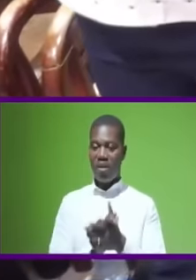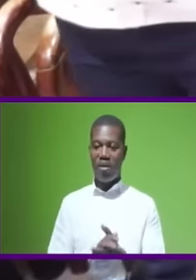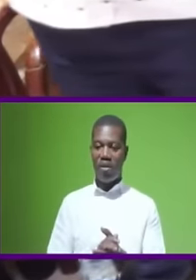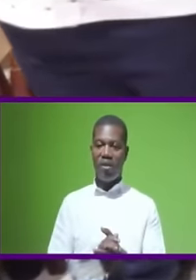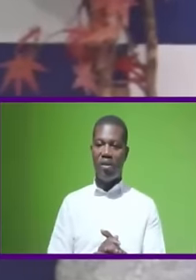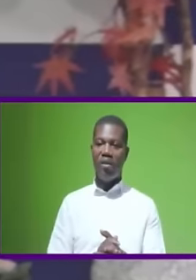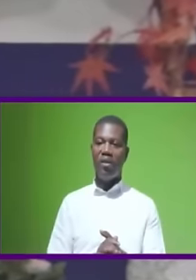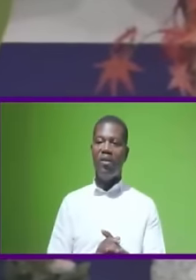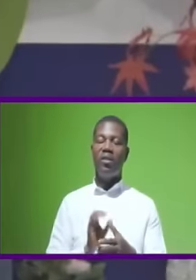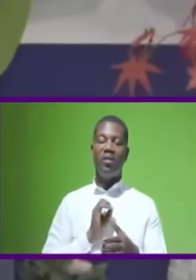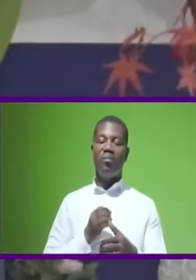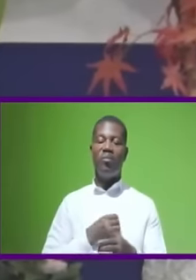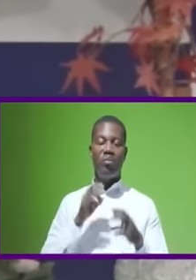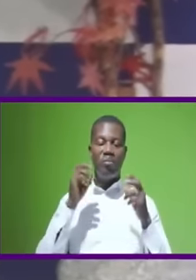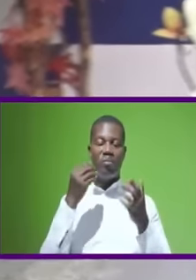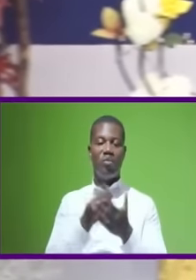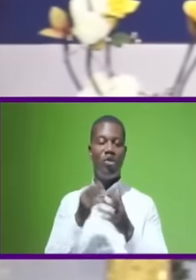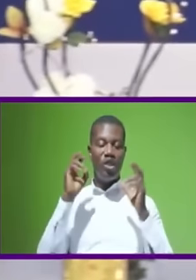ayasika sam